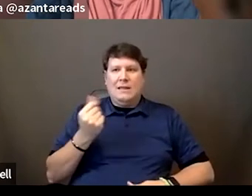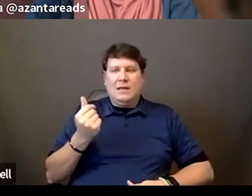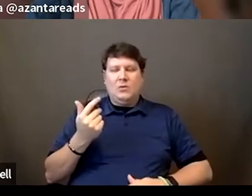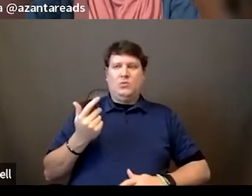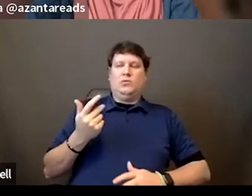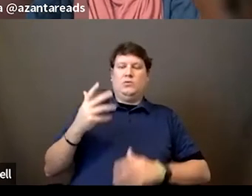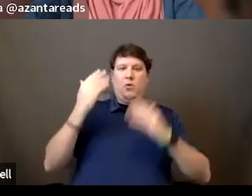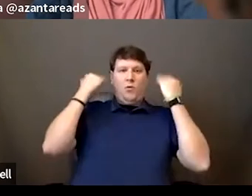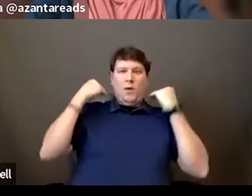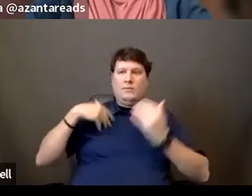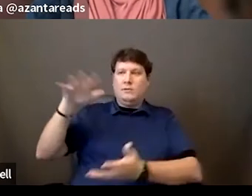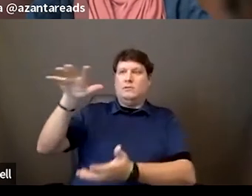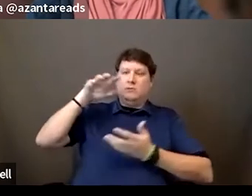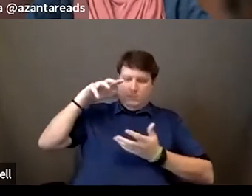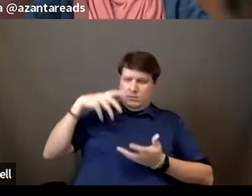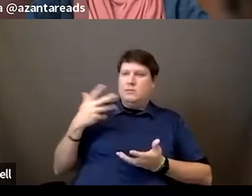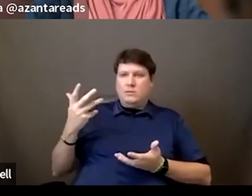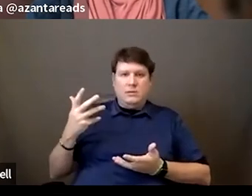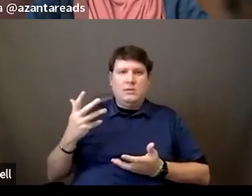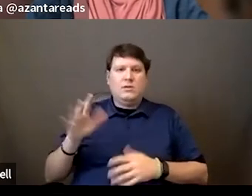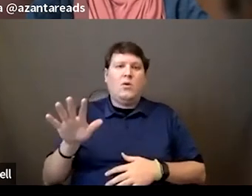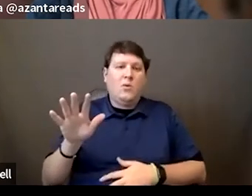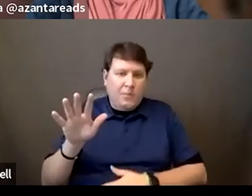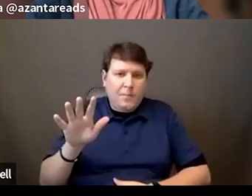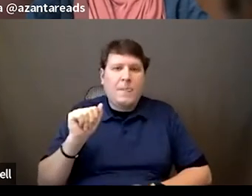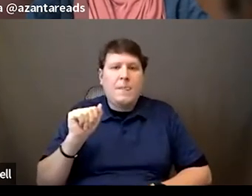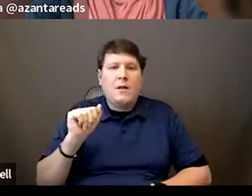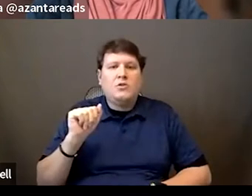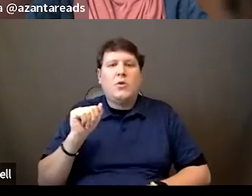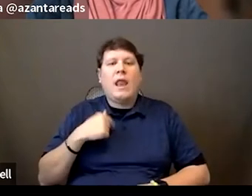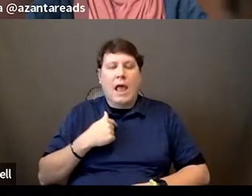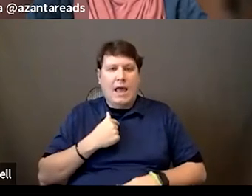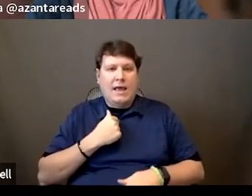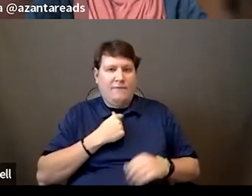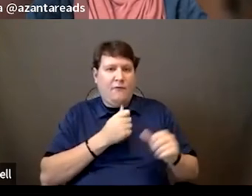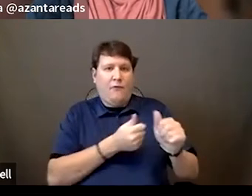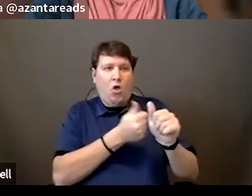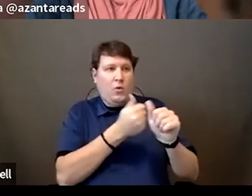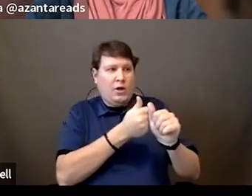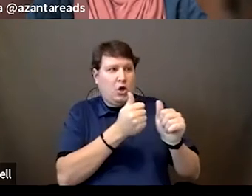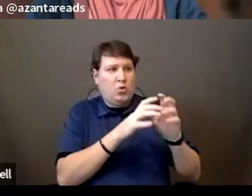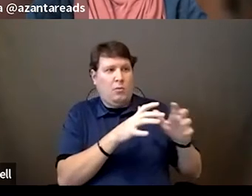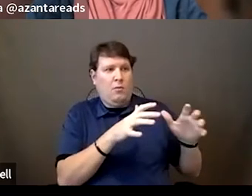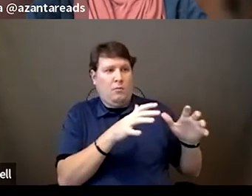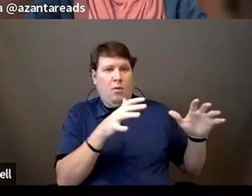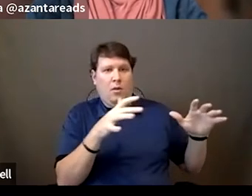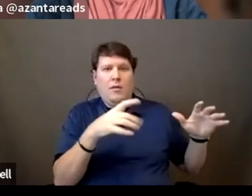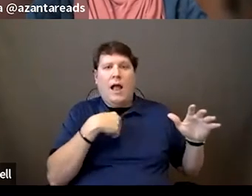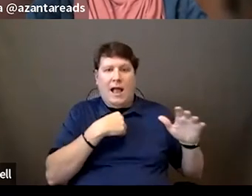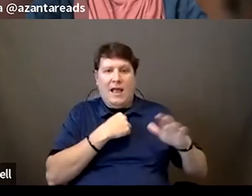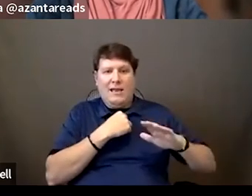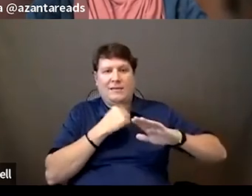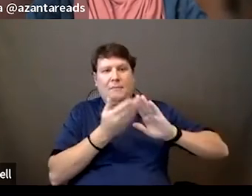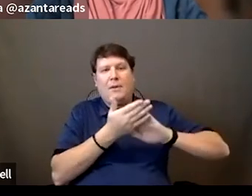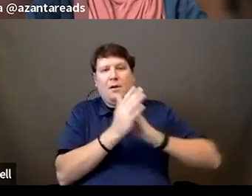some publishers and how they marketed their books. But as my following grew, I started to develop a brand and or